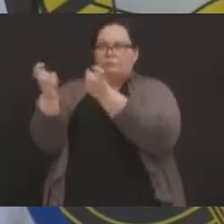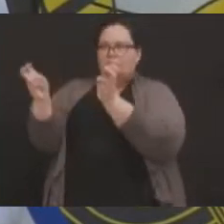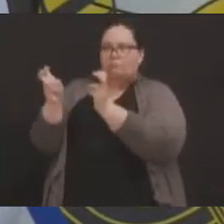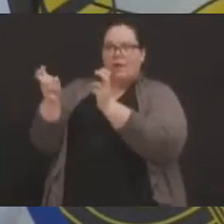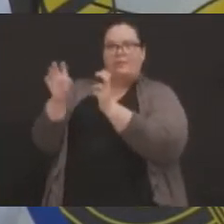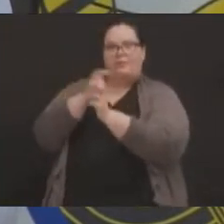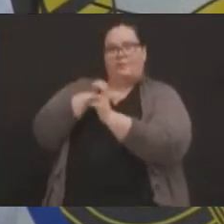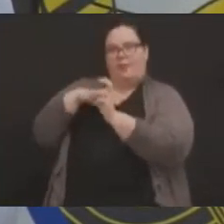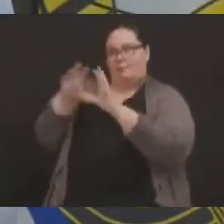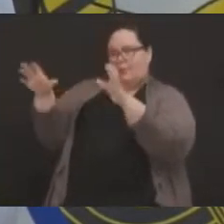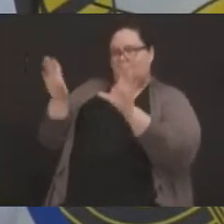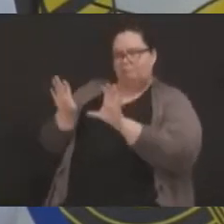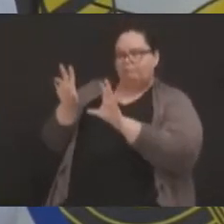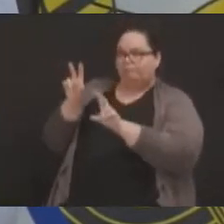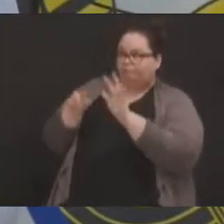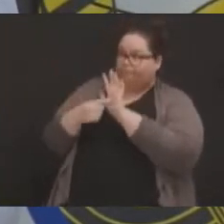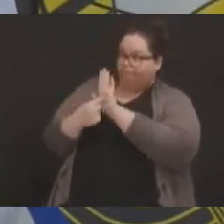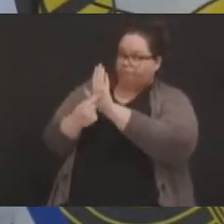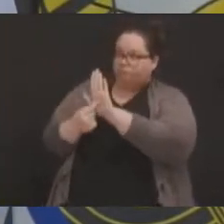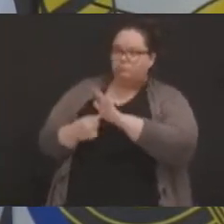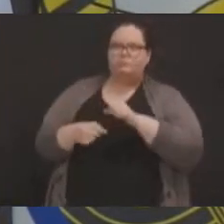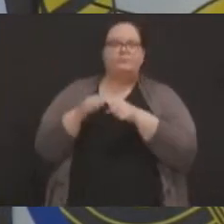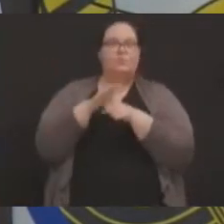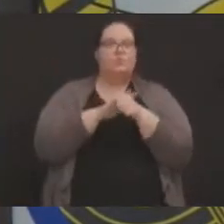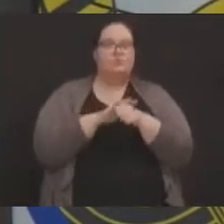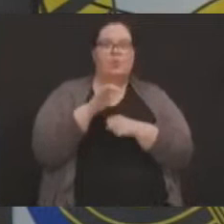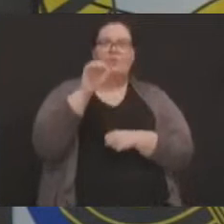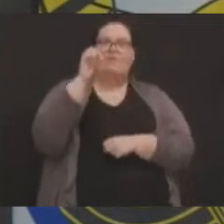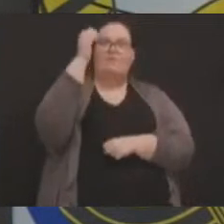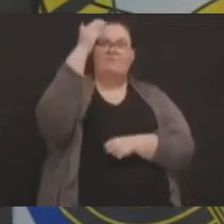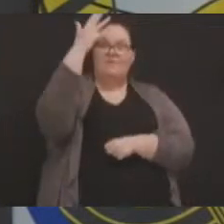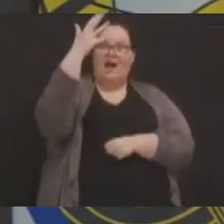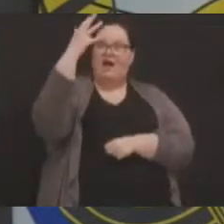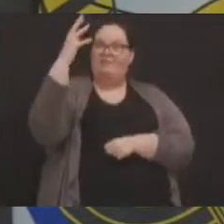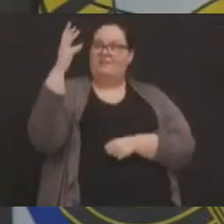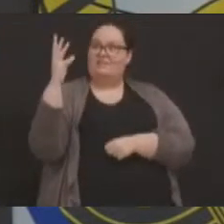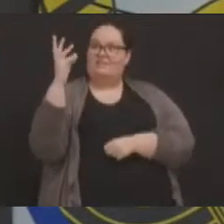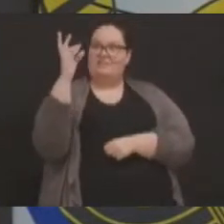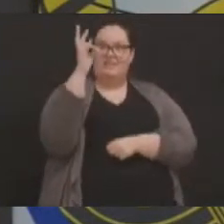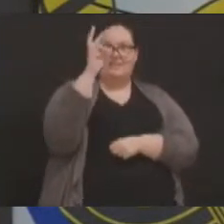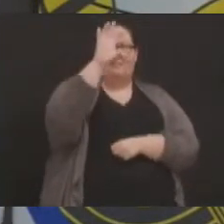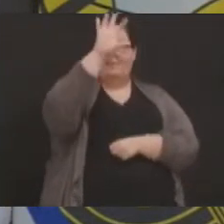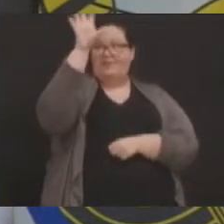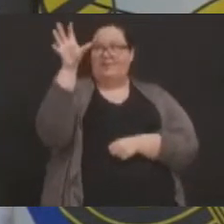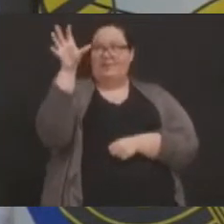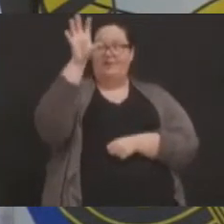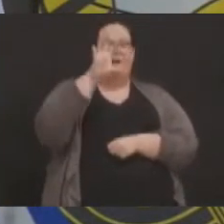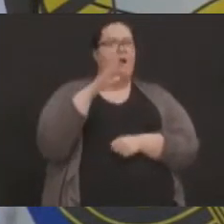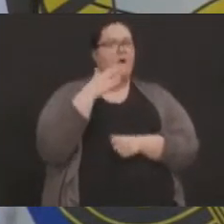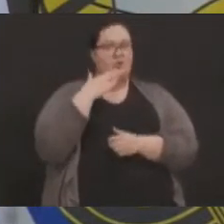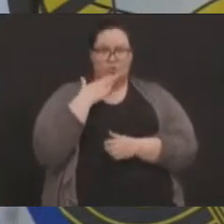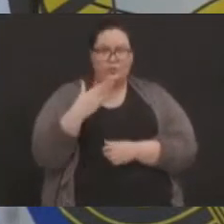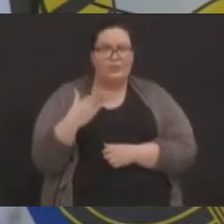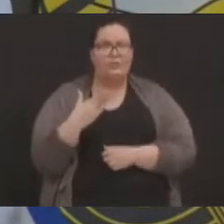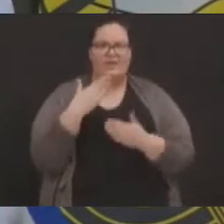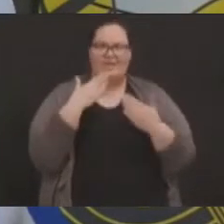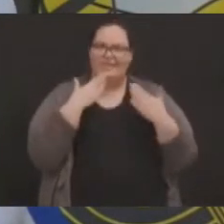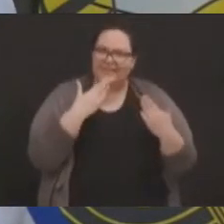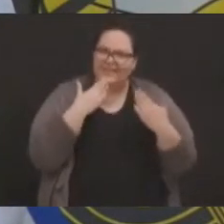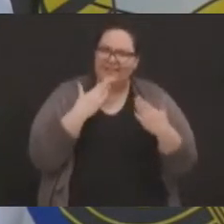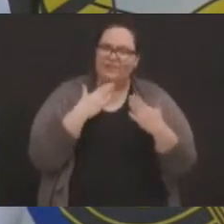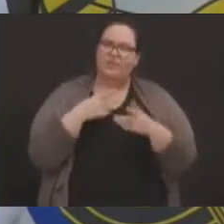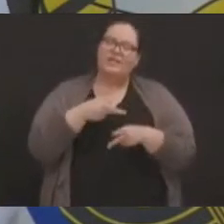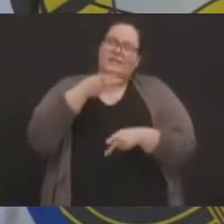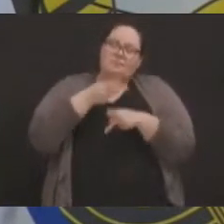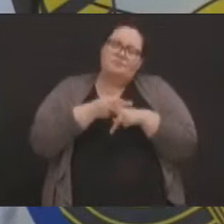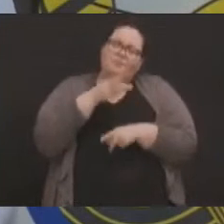For now, these areas will remain at the orange level, though their status is under review. We remain concerned about the new variants of